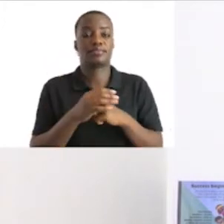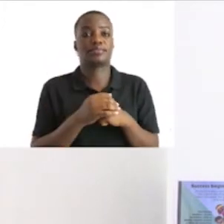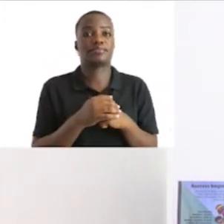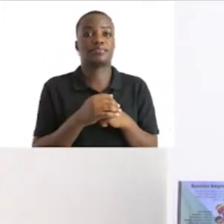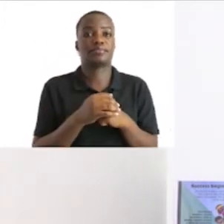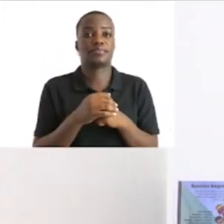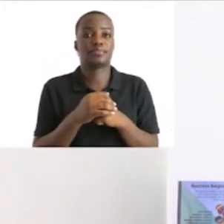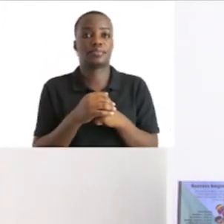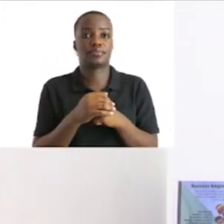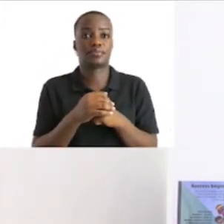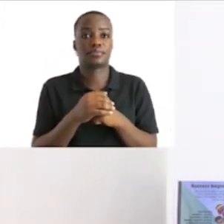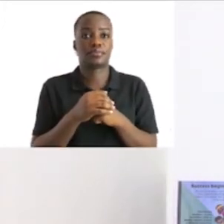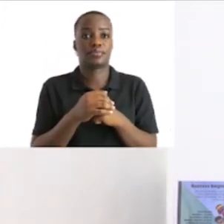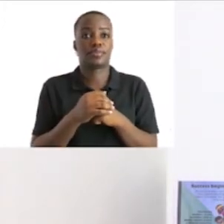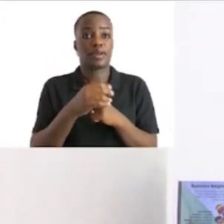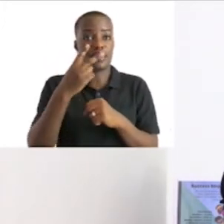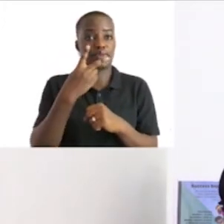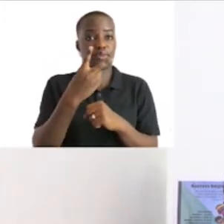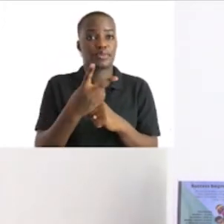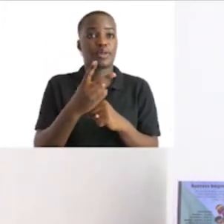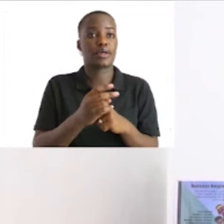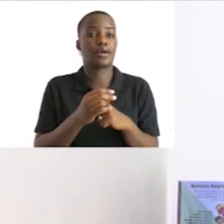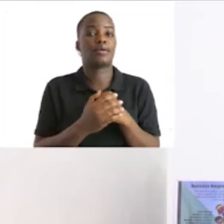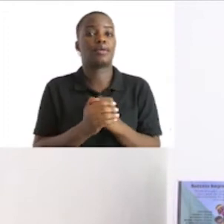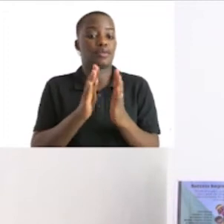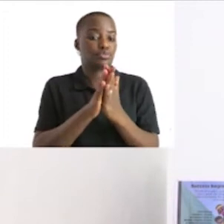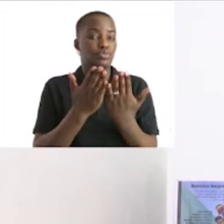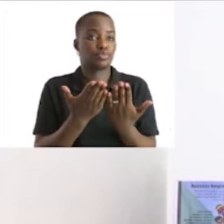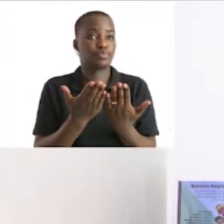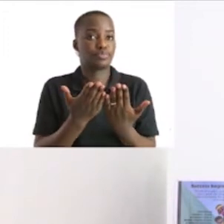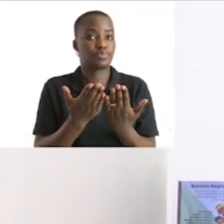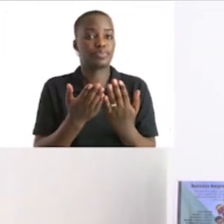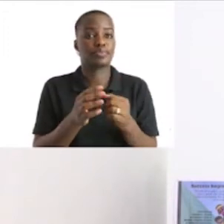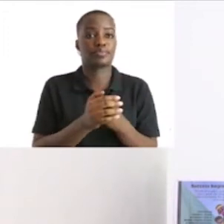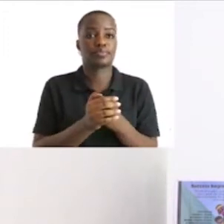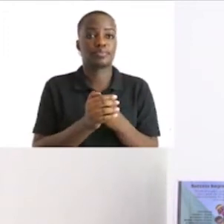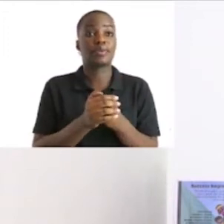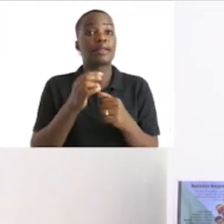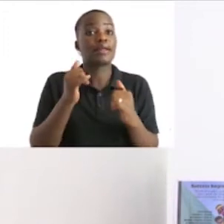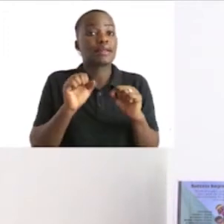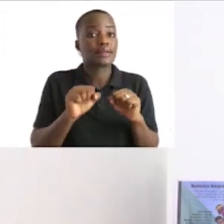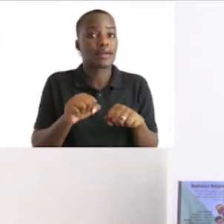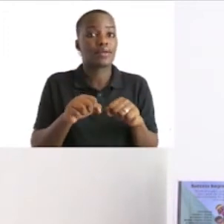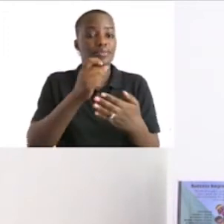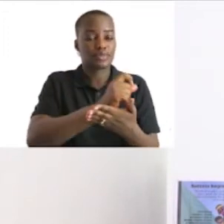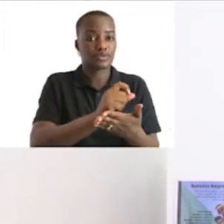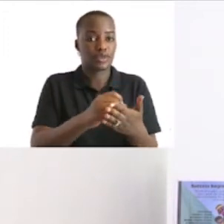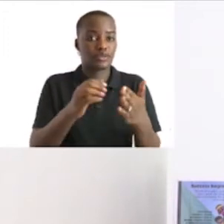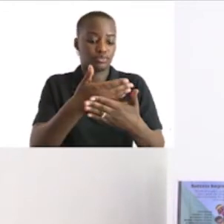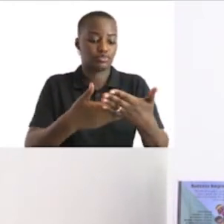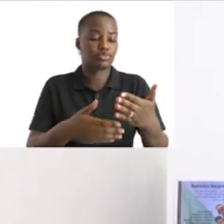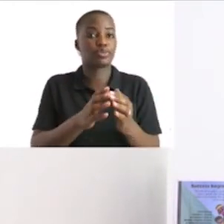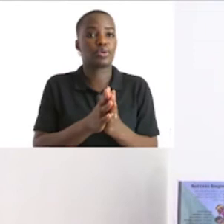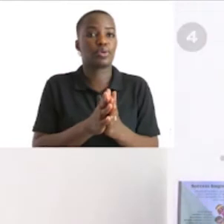7. And you can check that in your book. I'd like you to write in your booklet